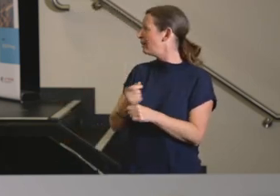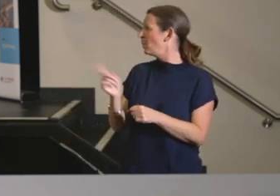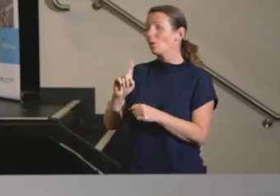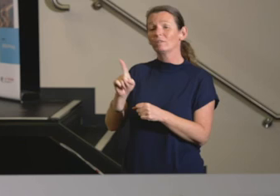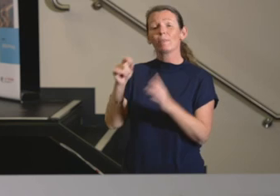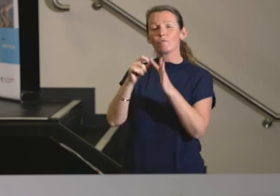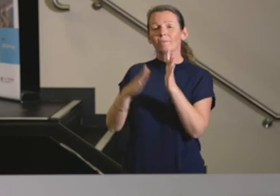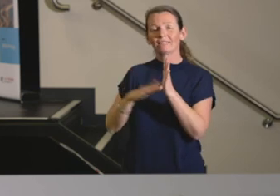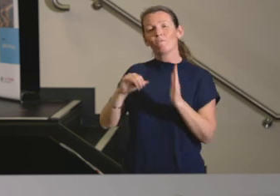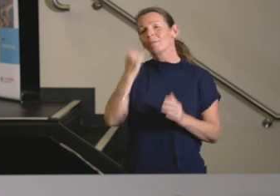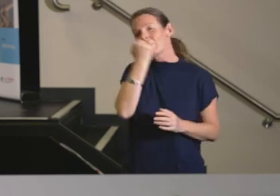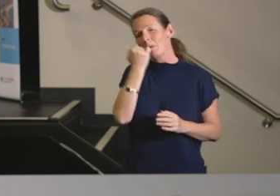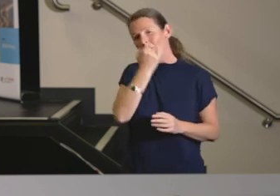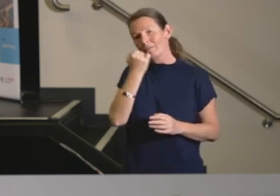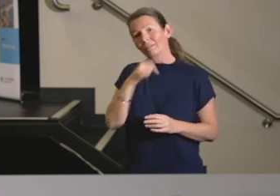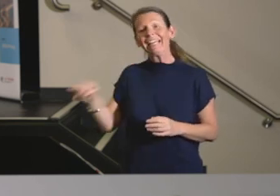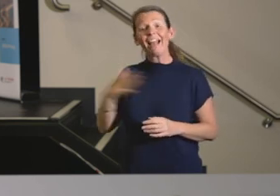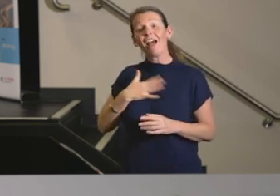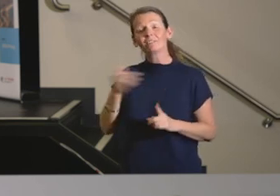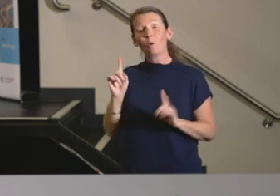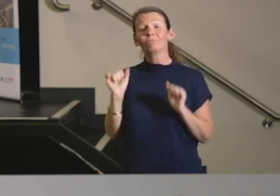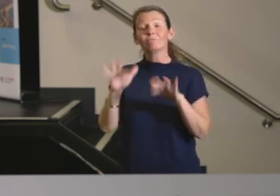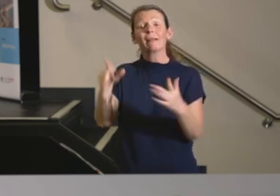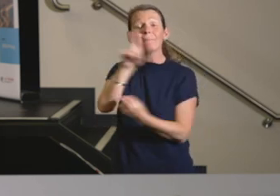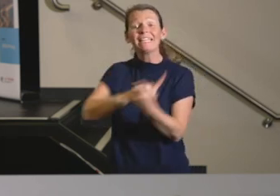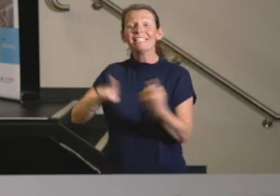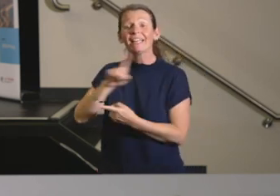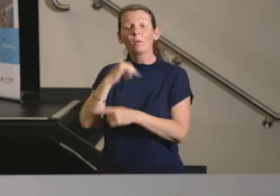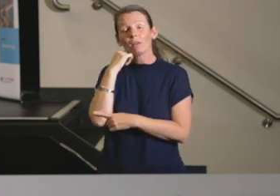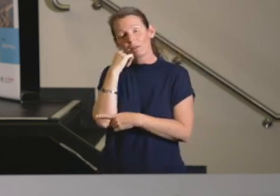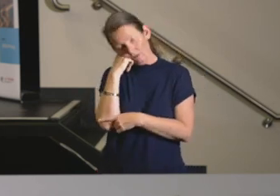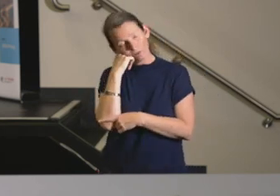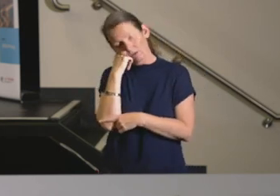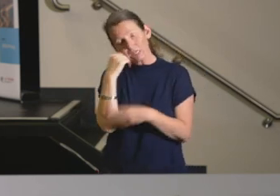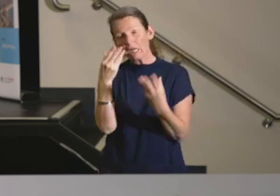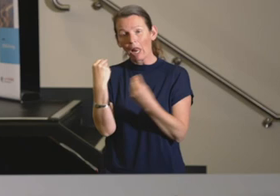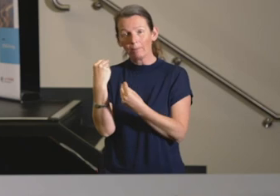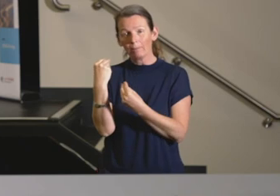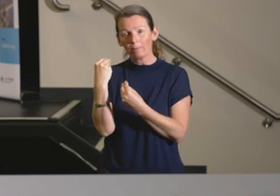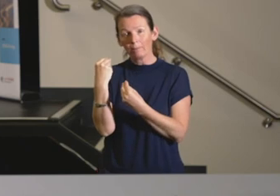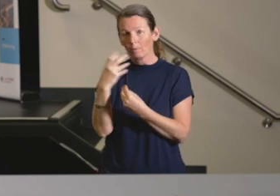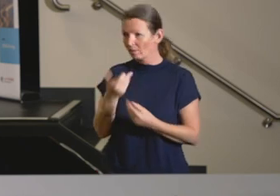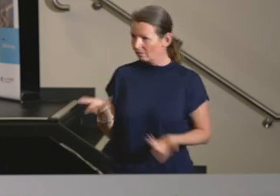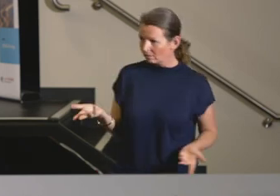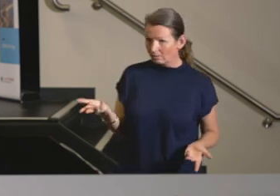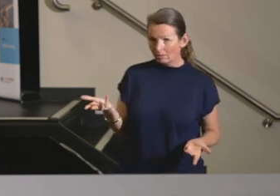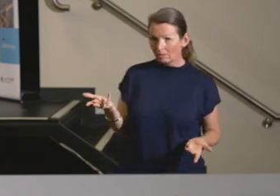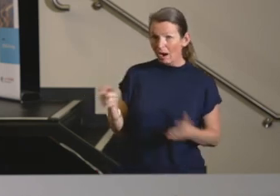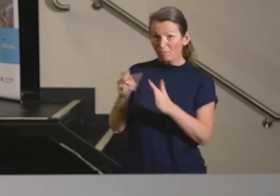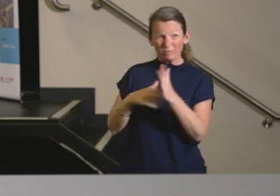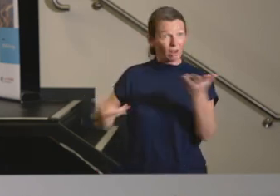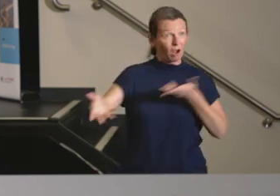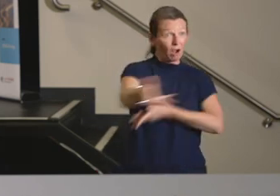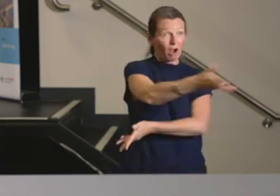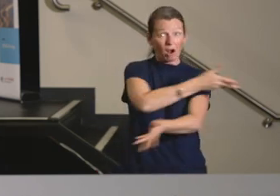Samoa, who likes to fall asleep in these situations. And you think he's actually falling asleep, but everything is still going on